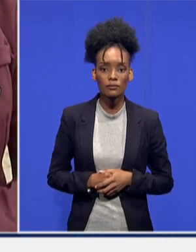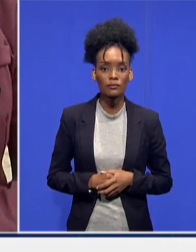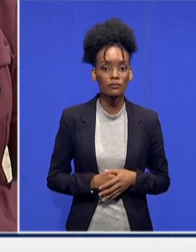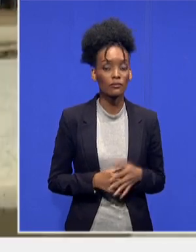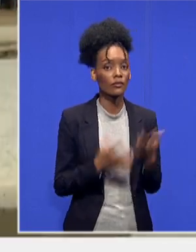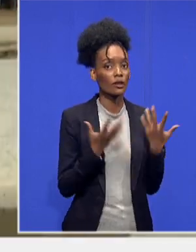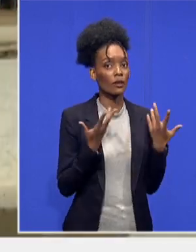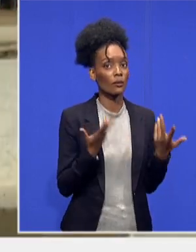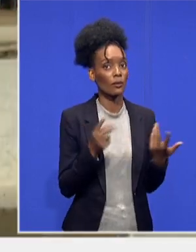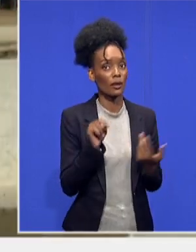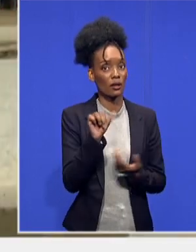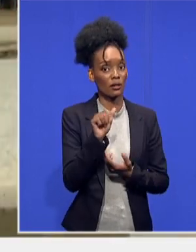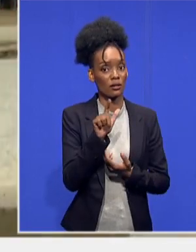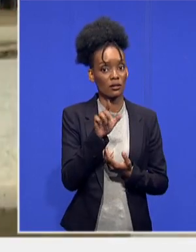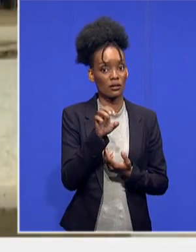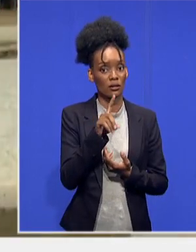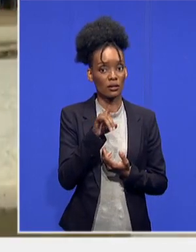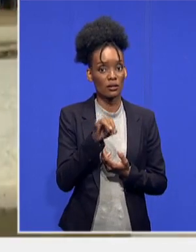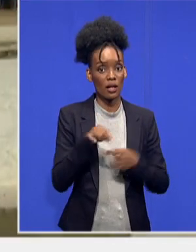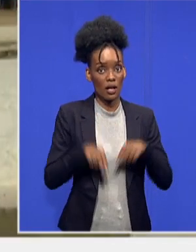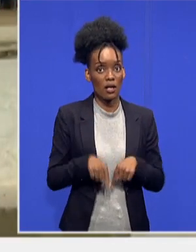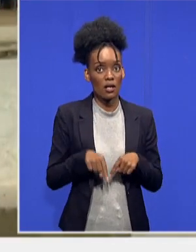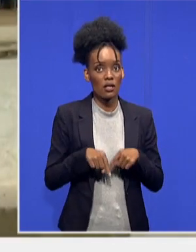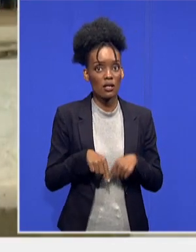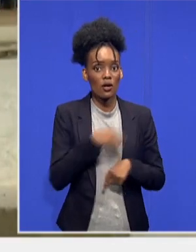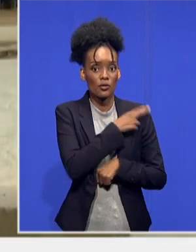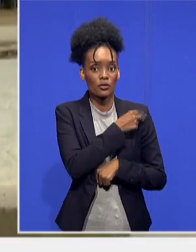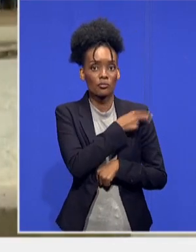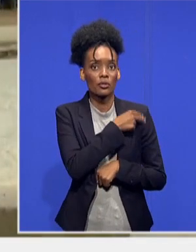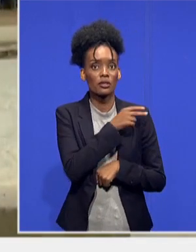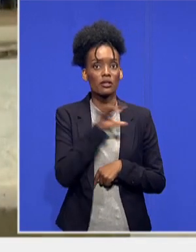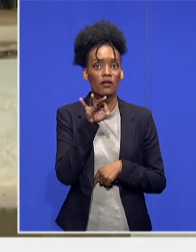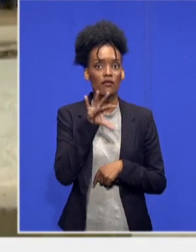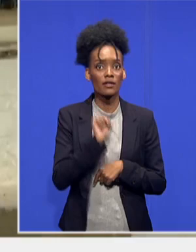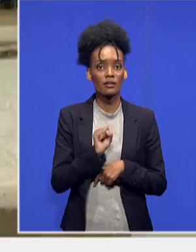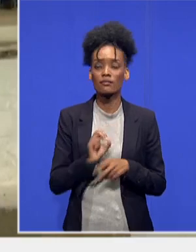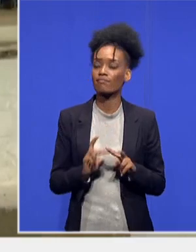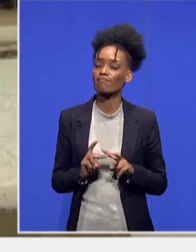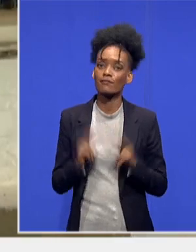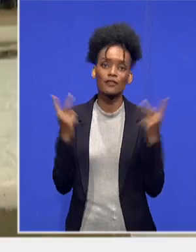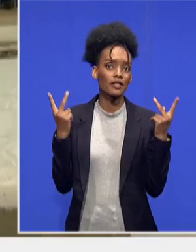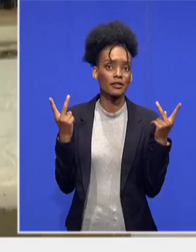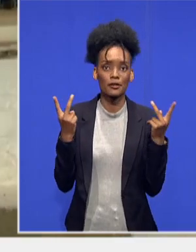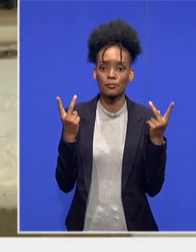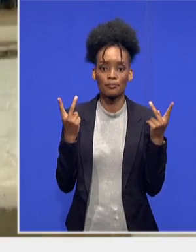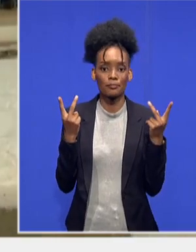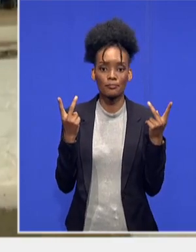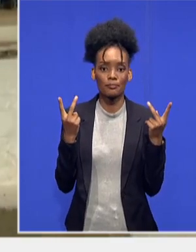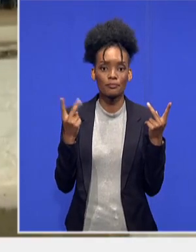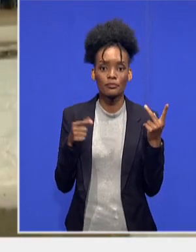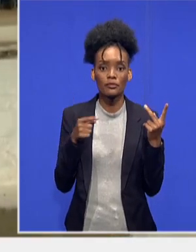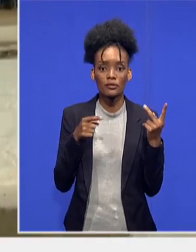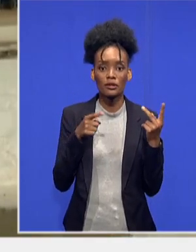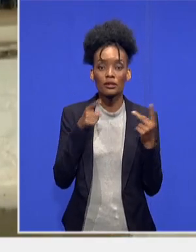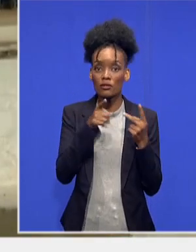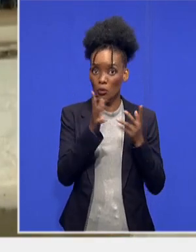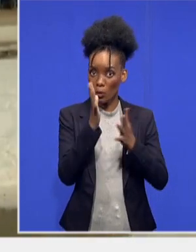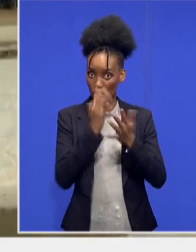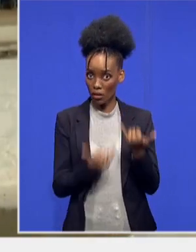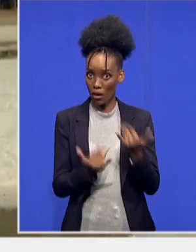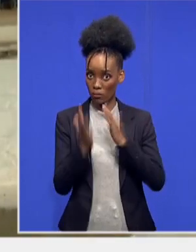Well, Naledi, here at Pelonomi Hospital is a different picture other than what you have said to